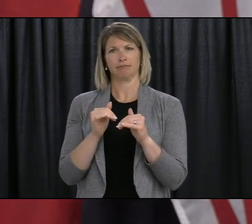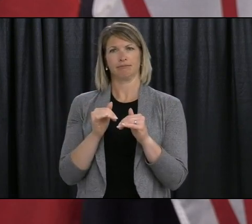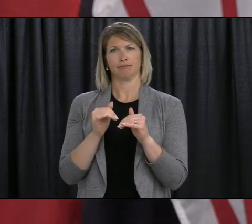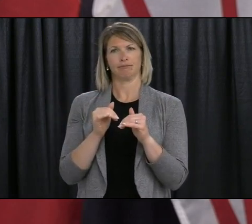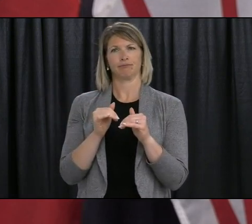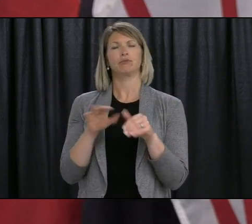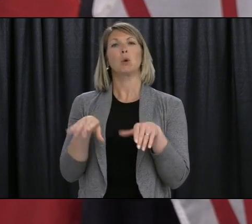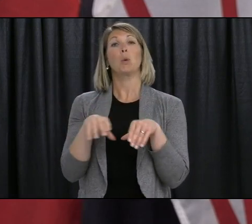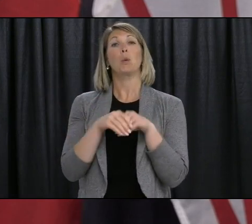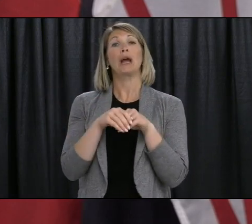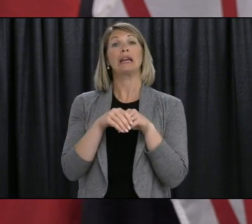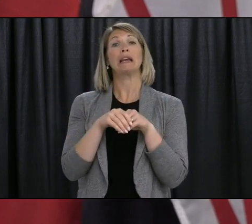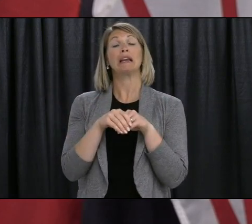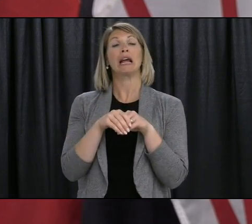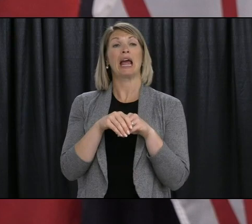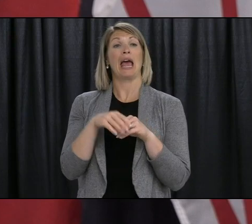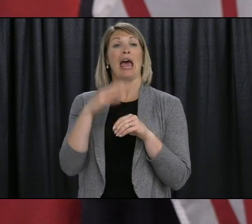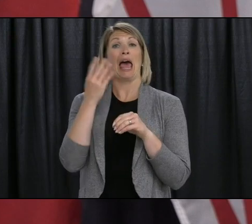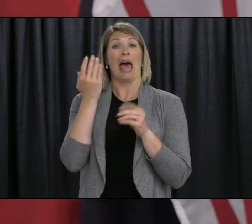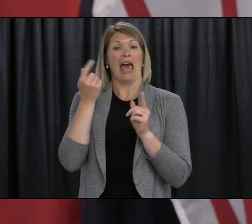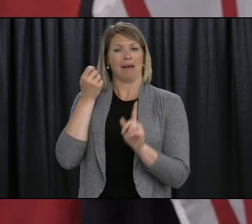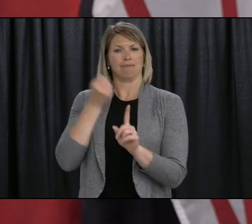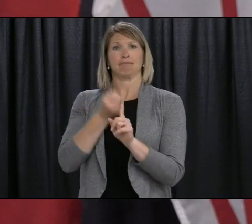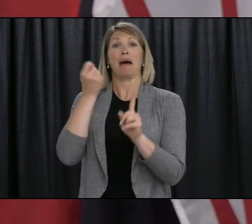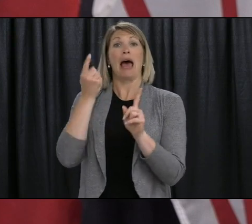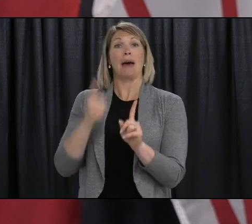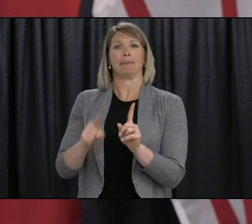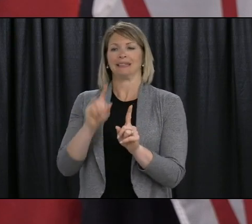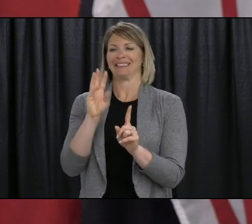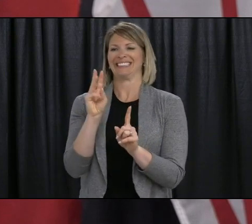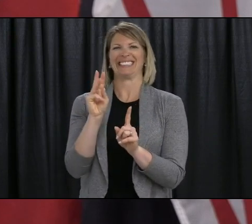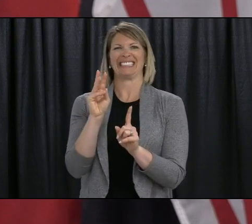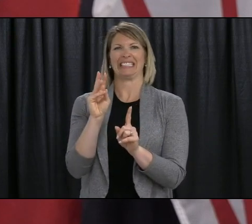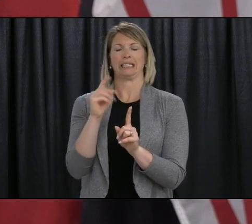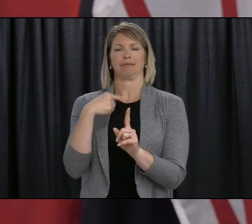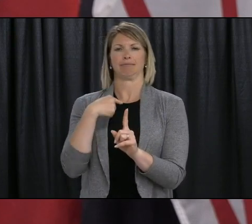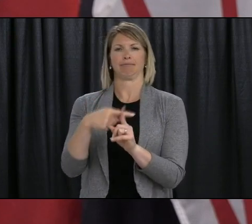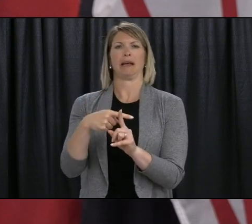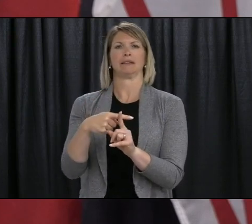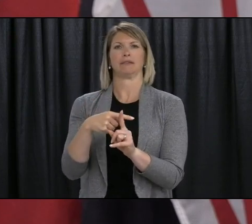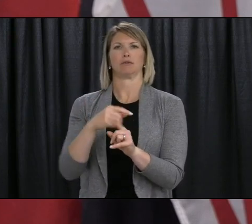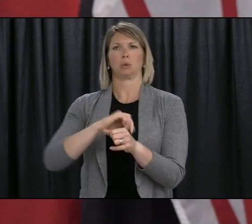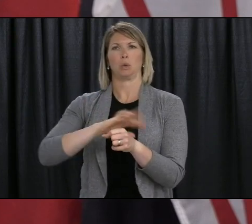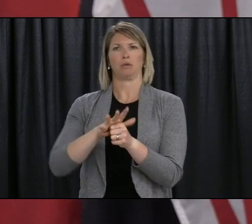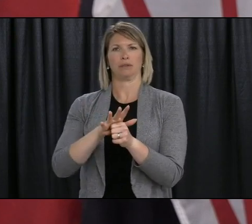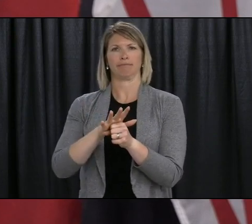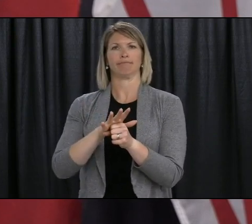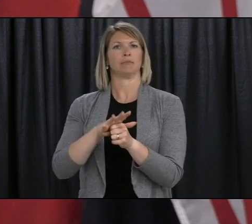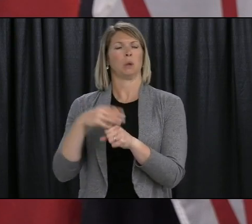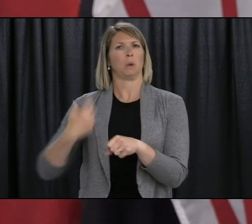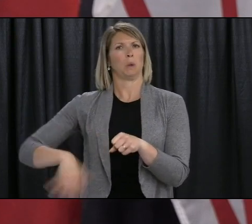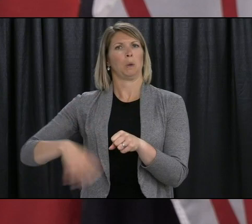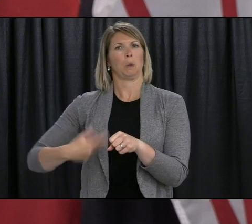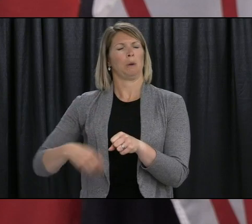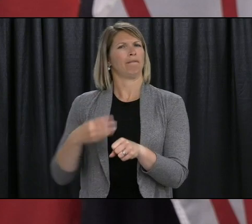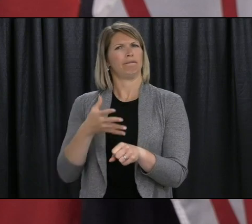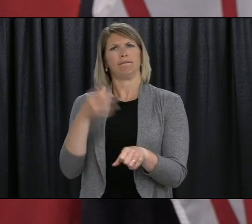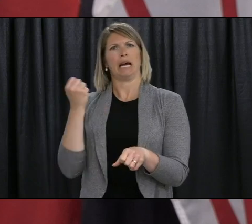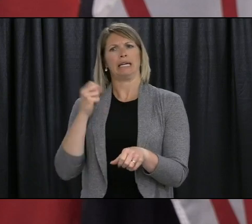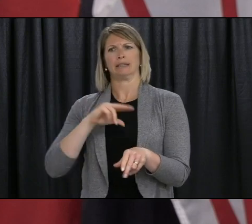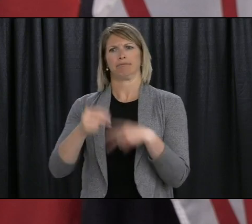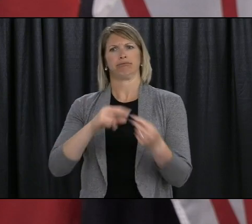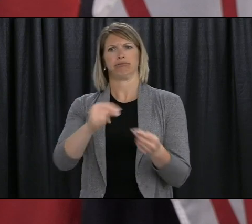15 of those testing positive with COVID. So these are just examples, and I think all of us have the responsibility to use common